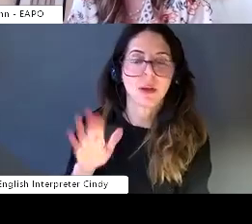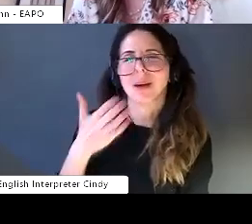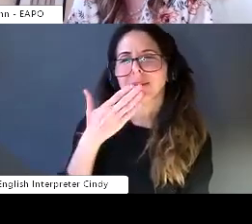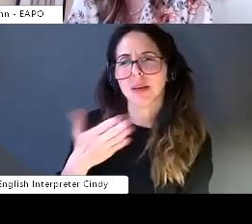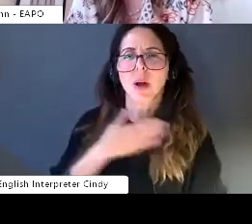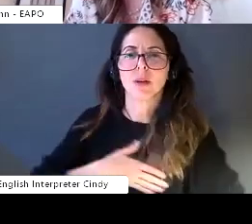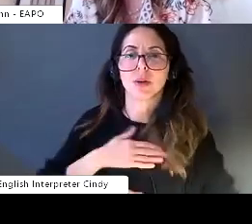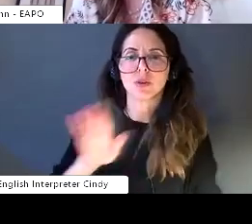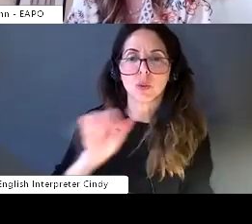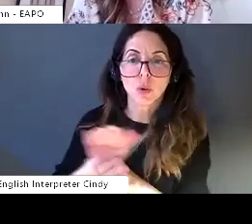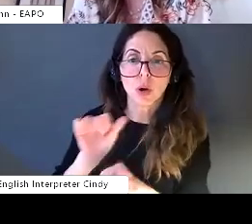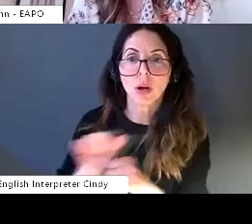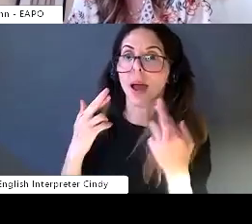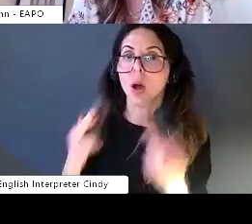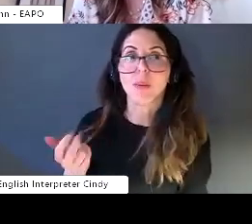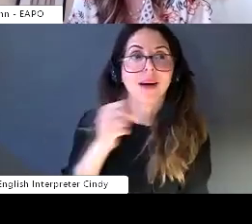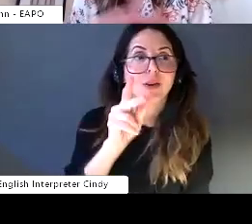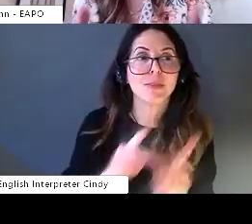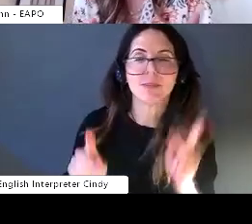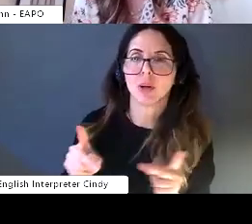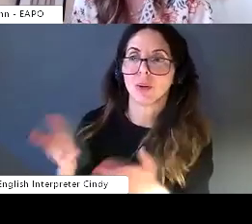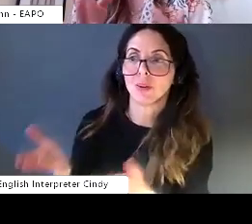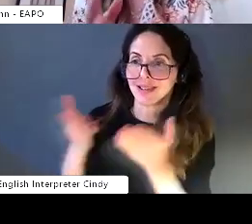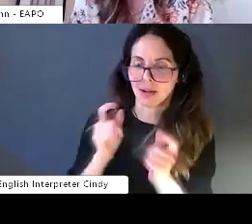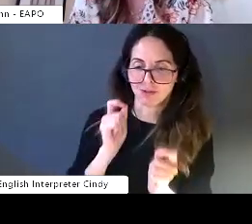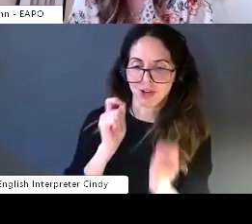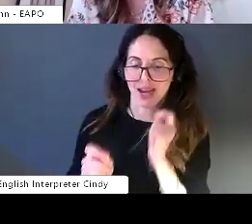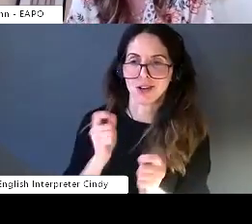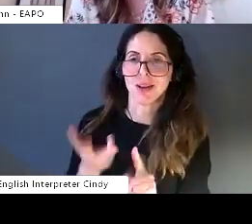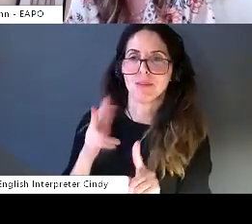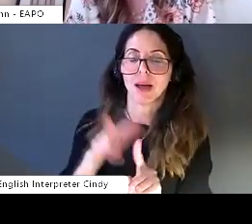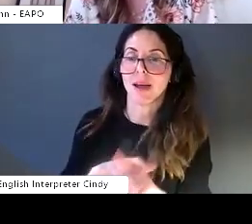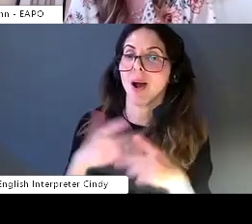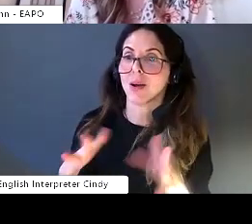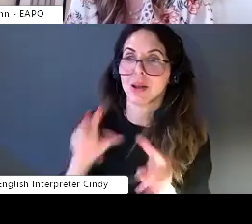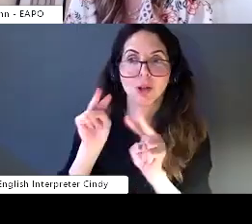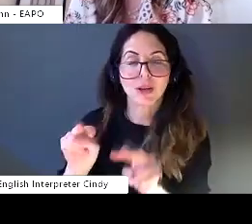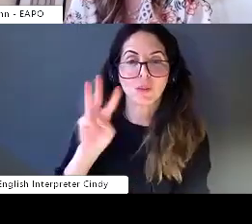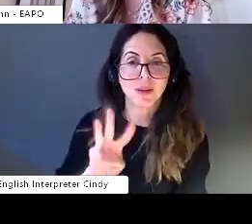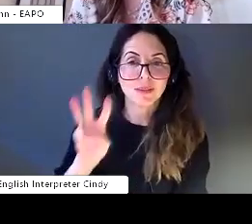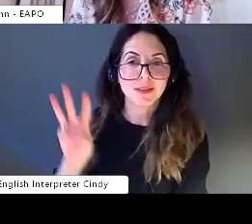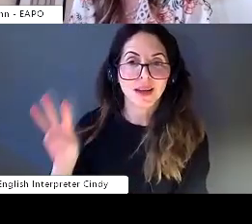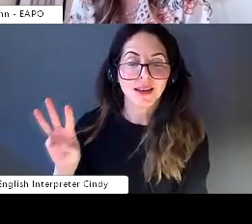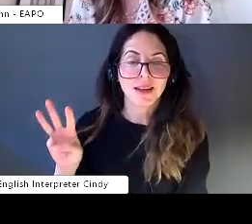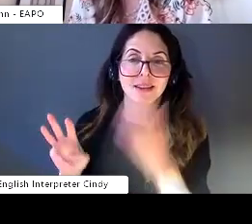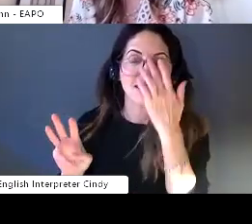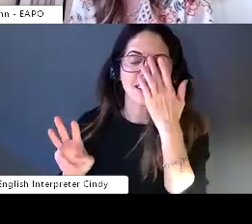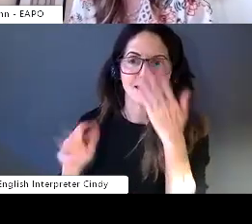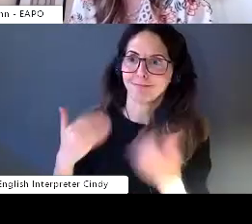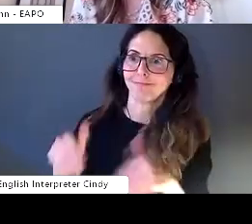hoping that other people will adapt this and take this to the next level. I was already looking at your website and just intrigued by